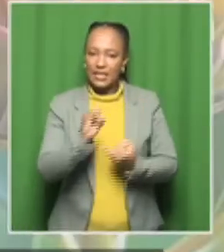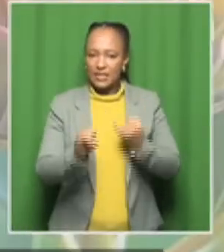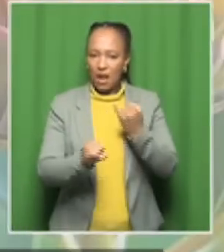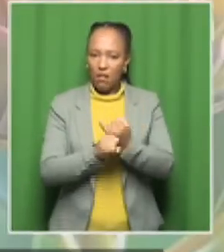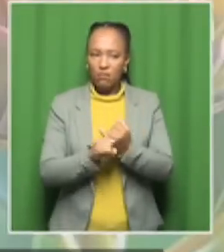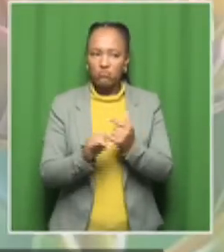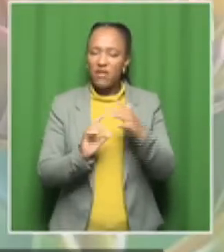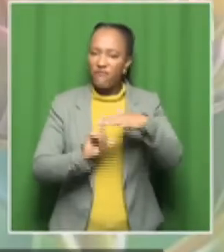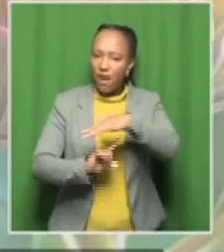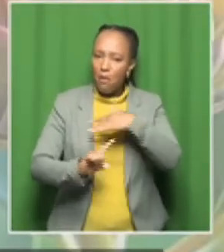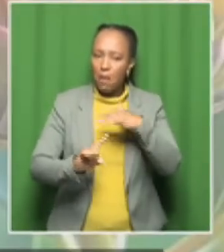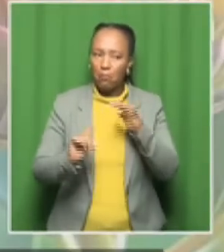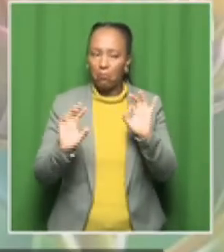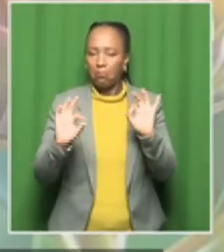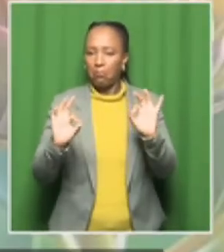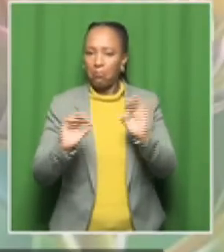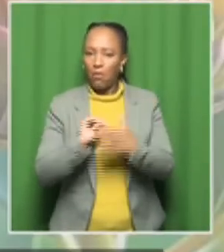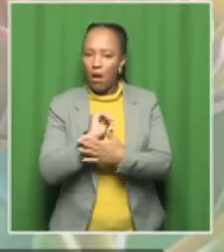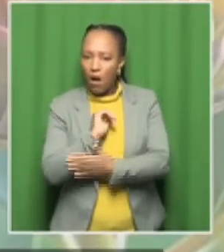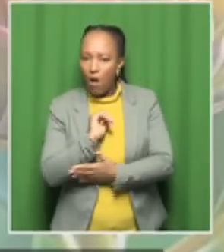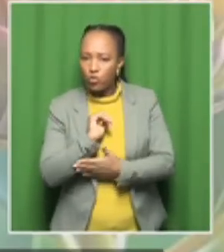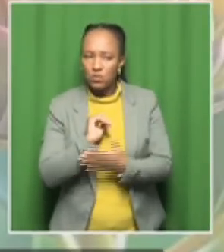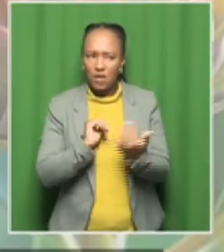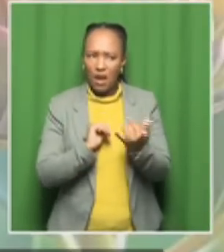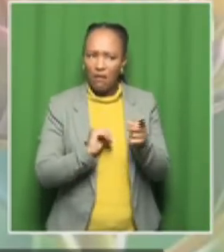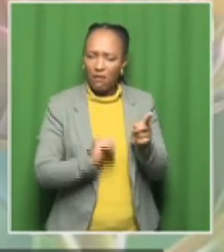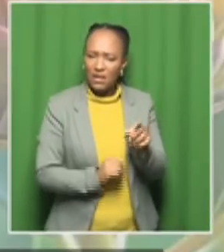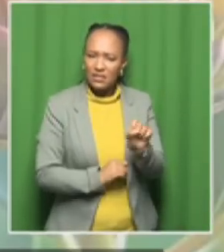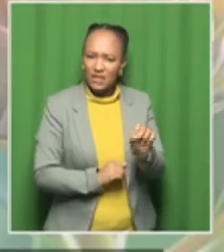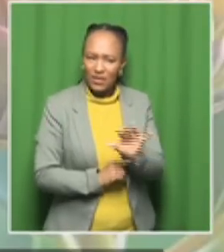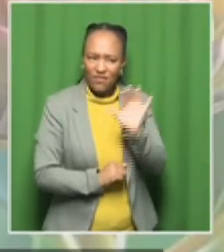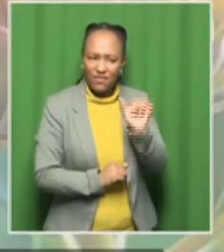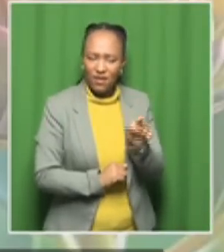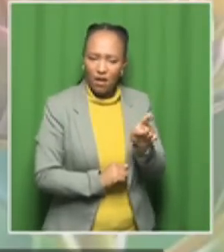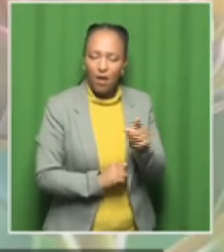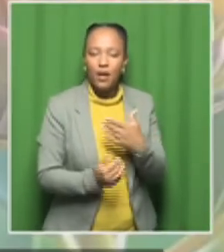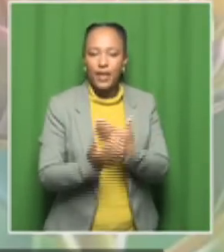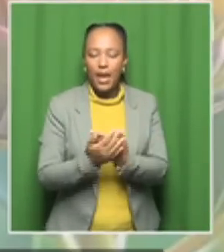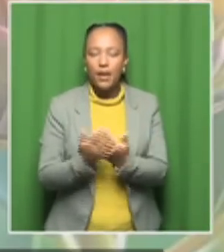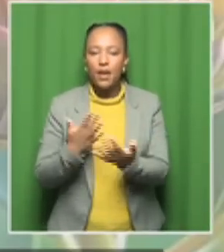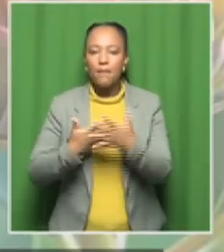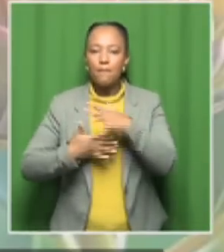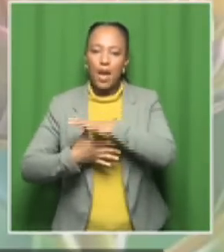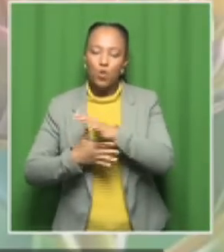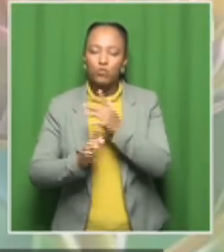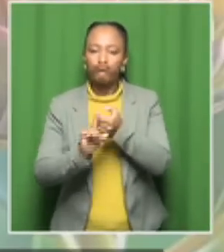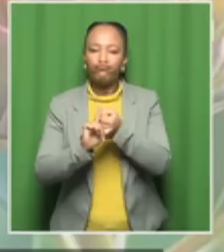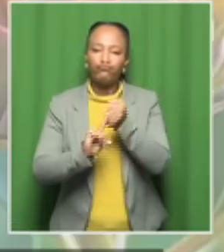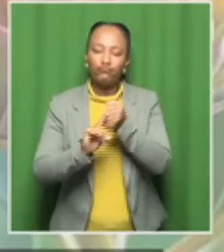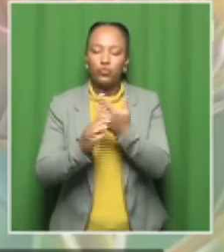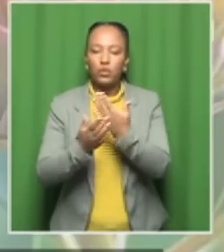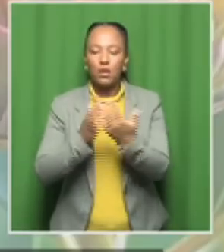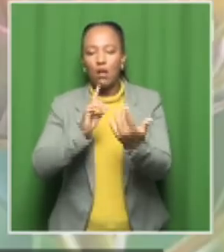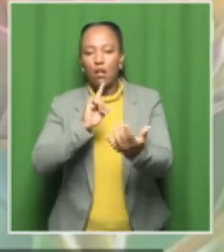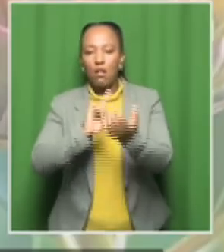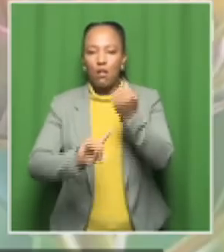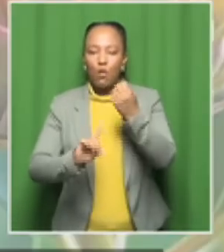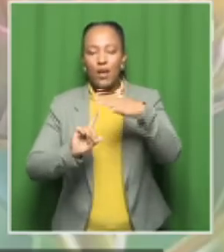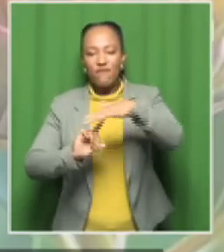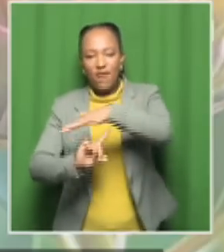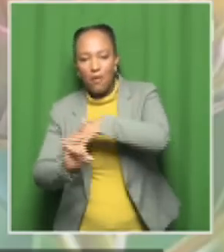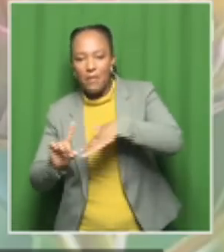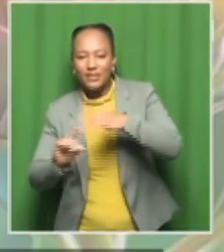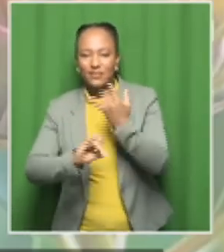so that we can then, countries like South Africa, be able to pursue their priorities and their needs in that favorable international